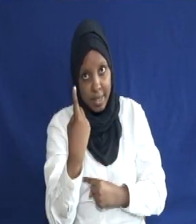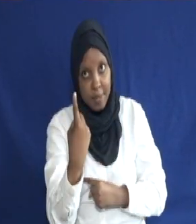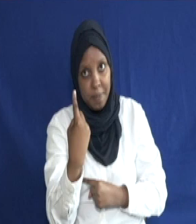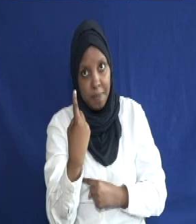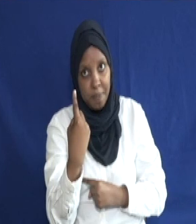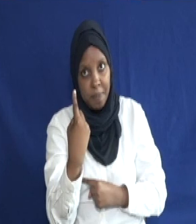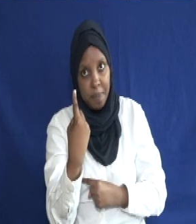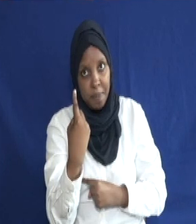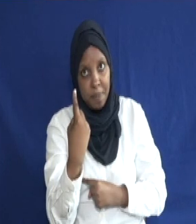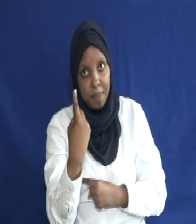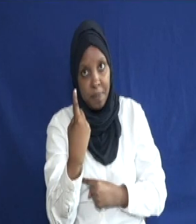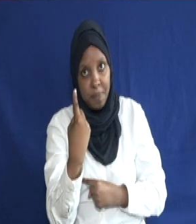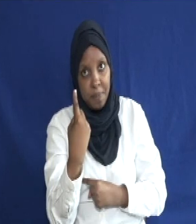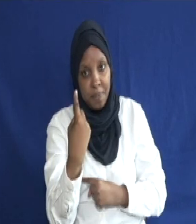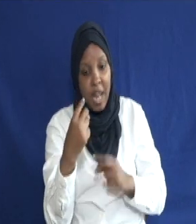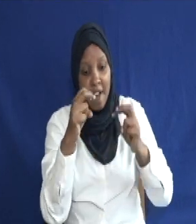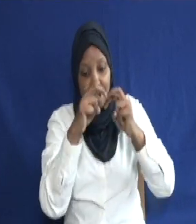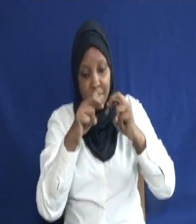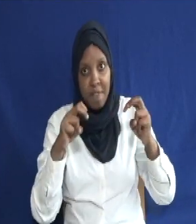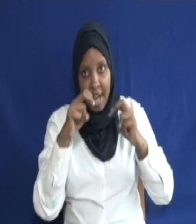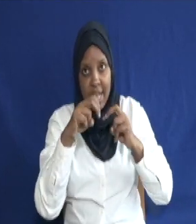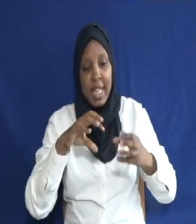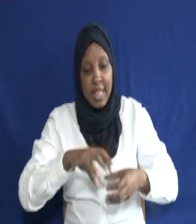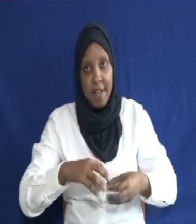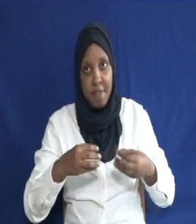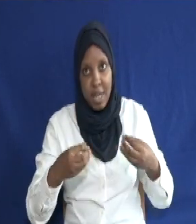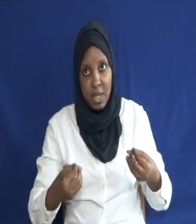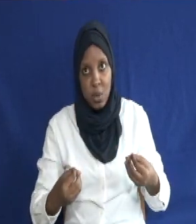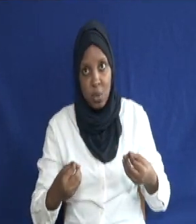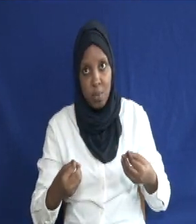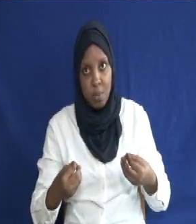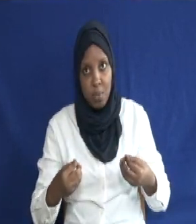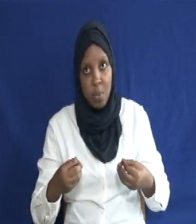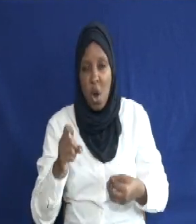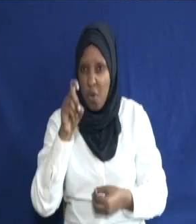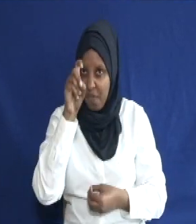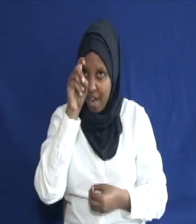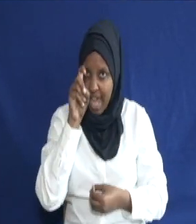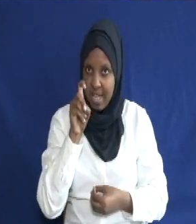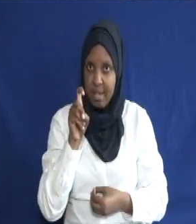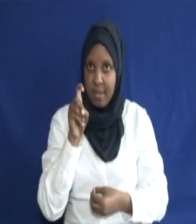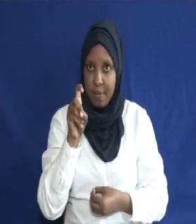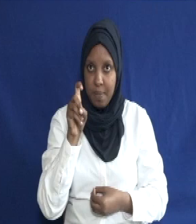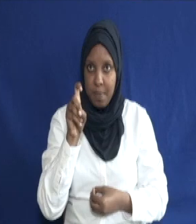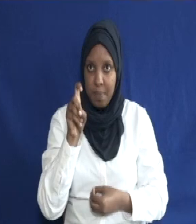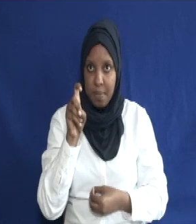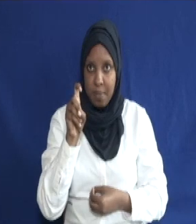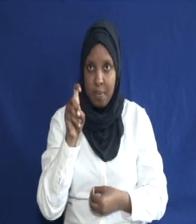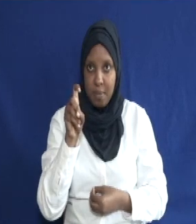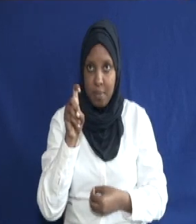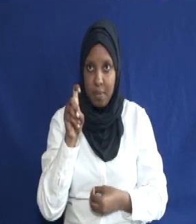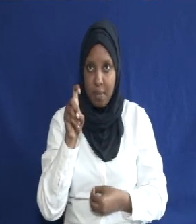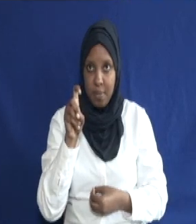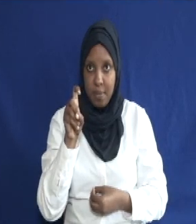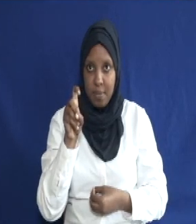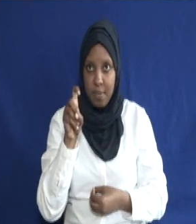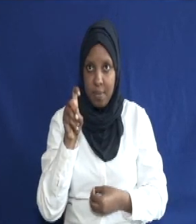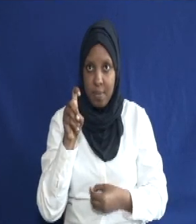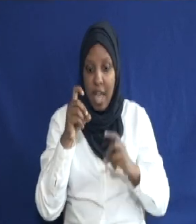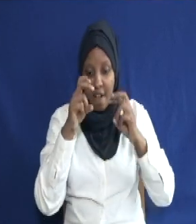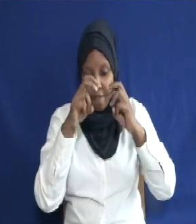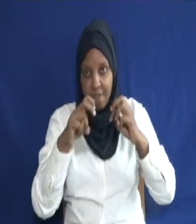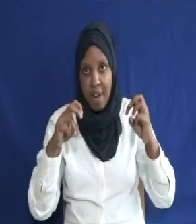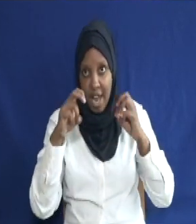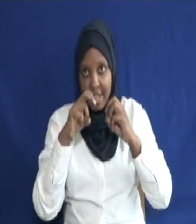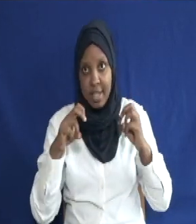so now find the value of x. We need to find the value of x.